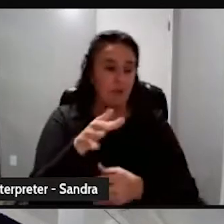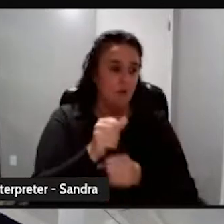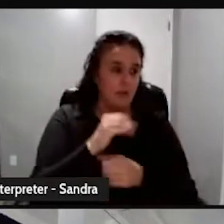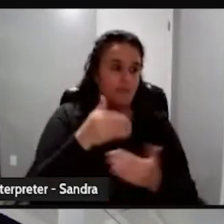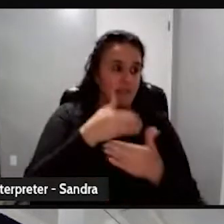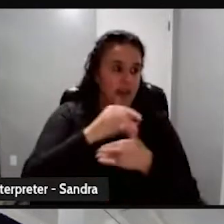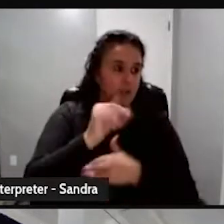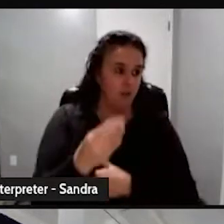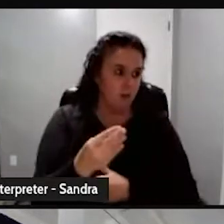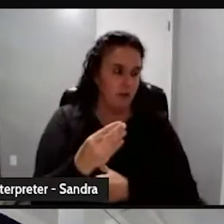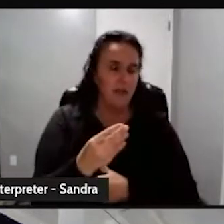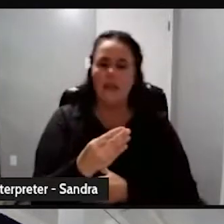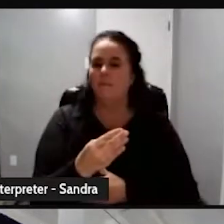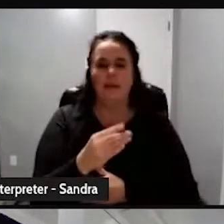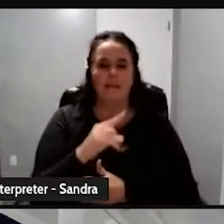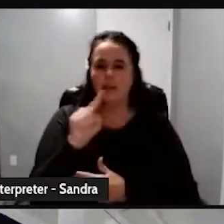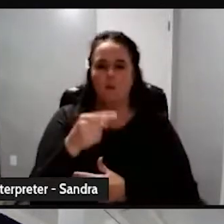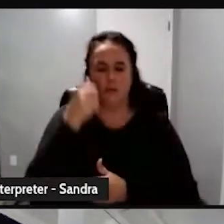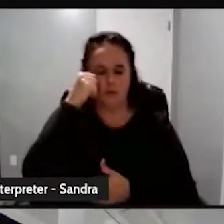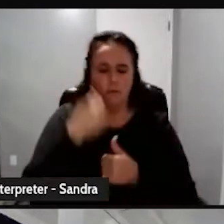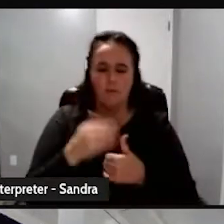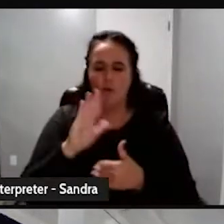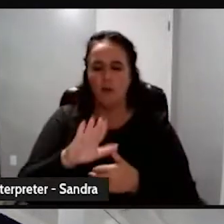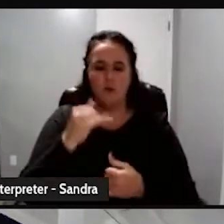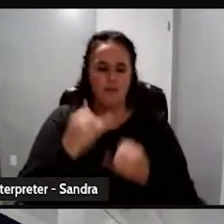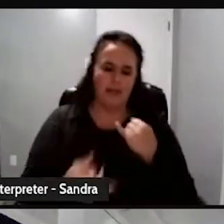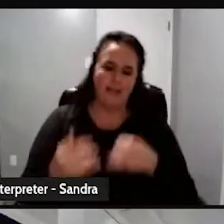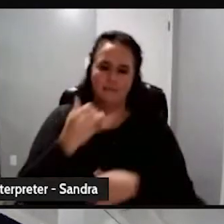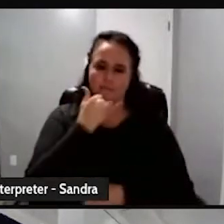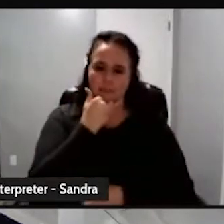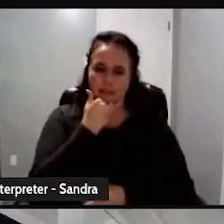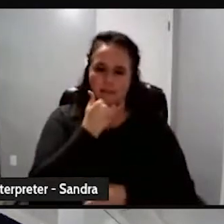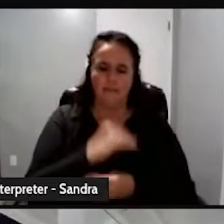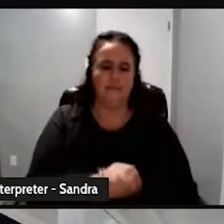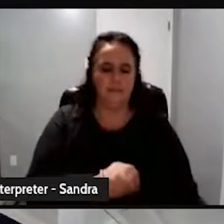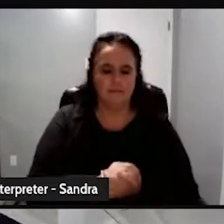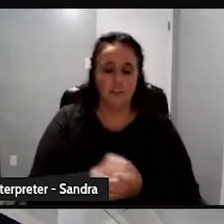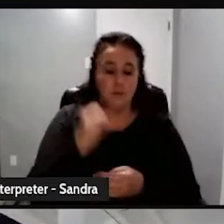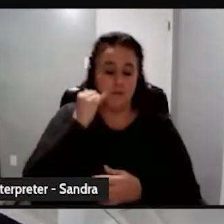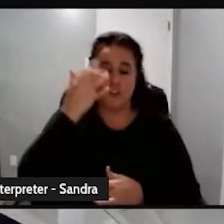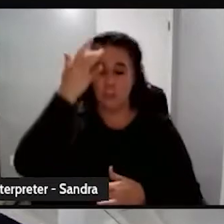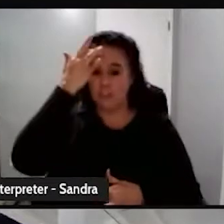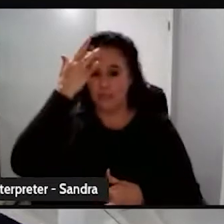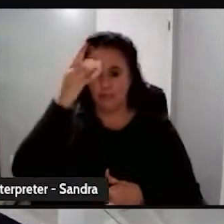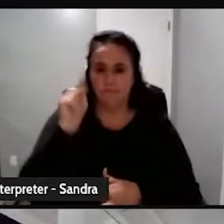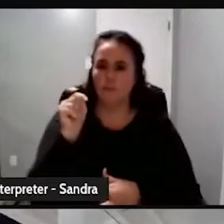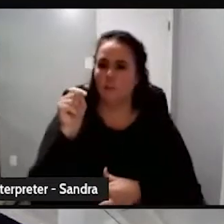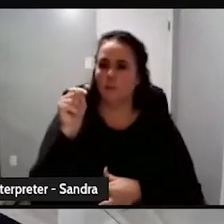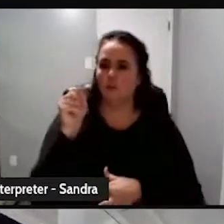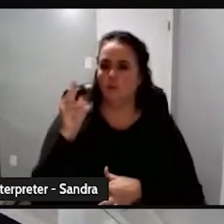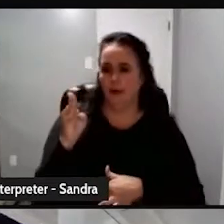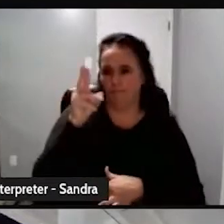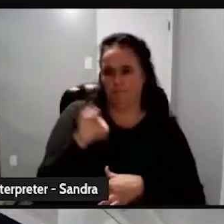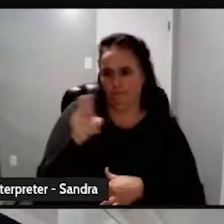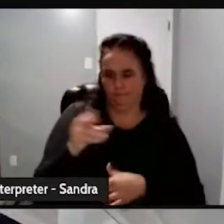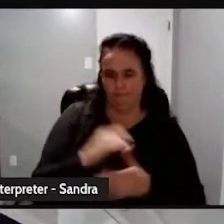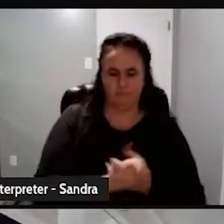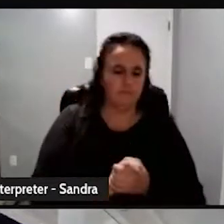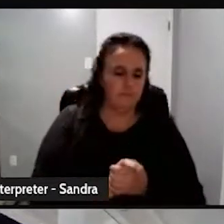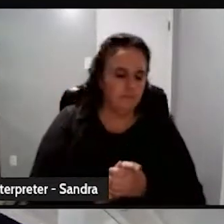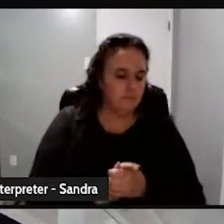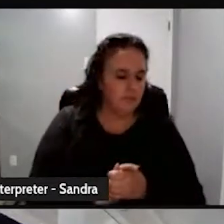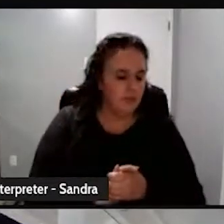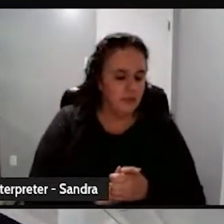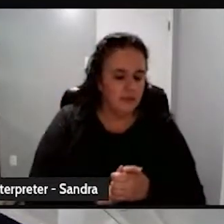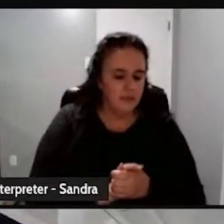your last mistake. And while there are efforts to change that, it comes from a